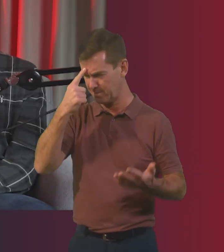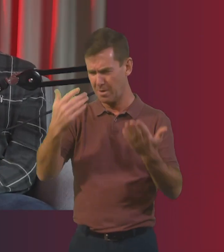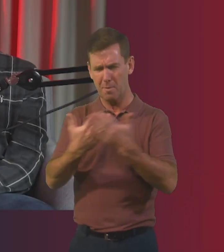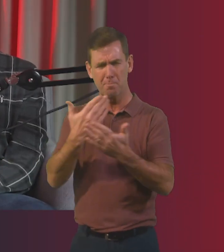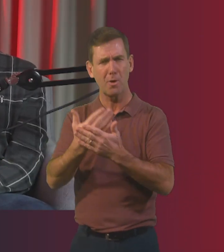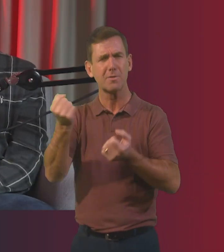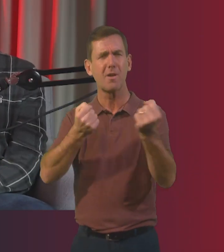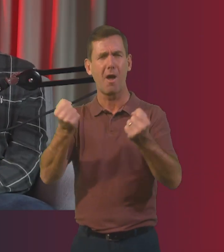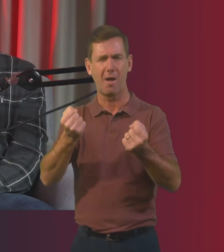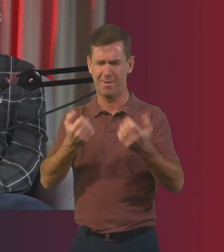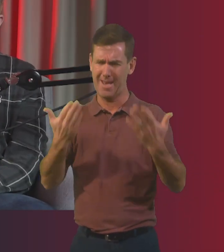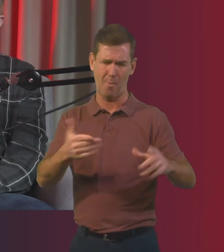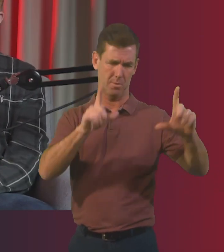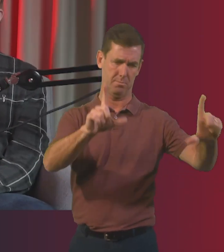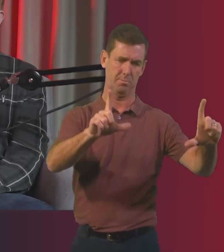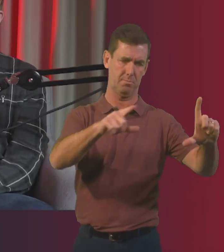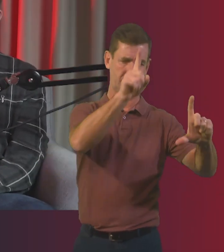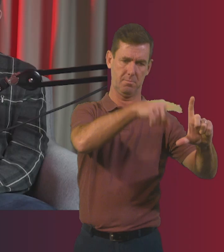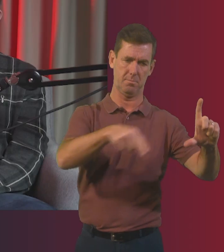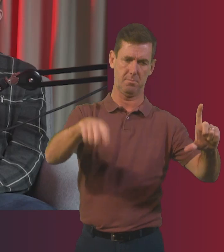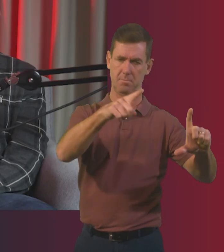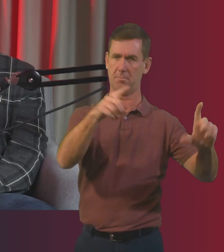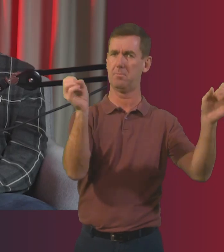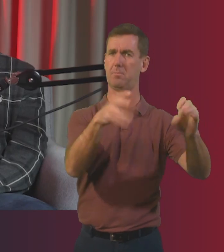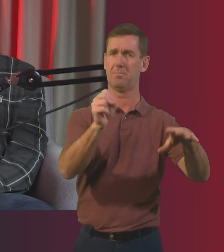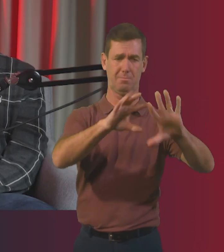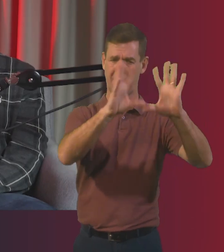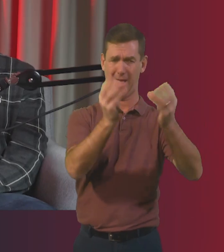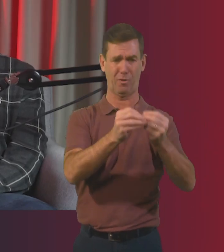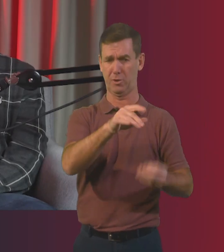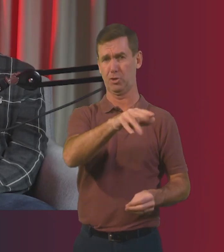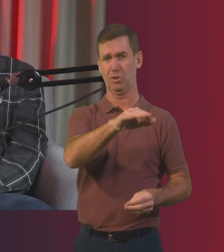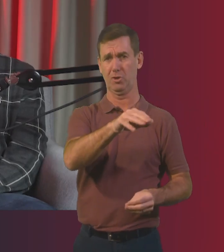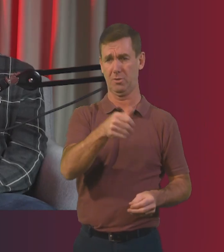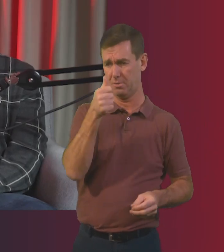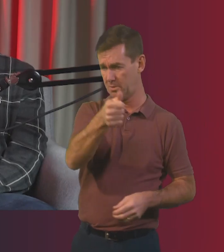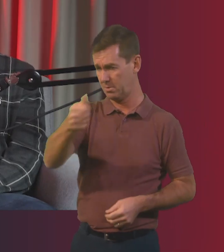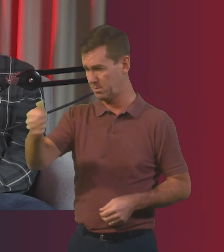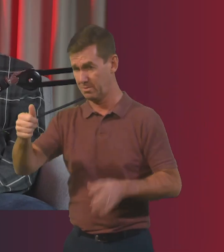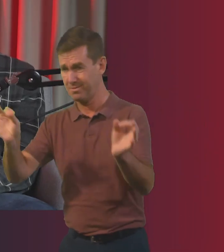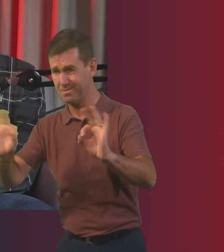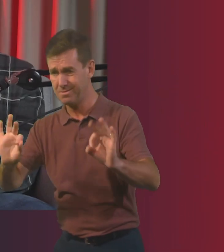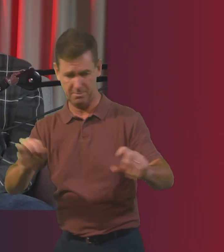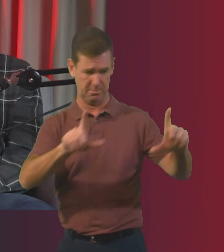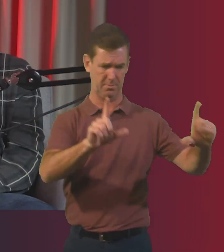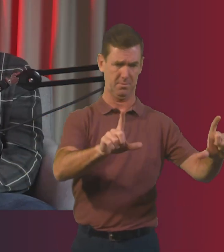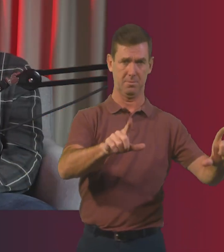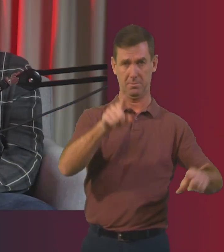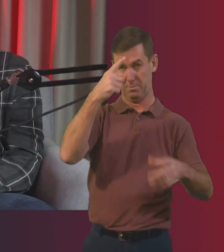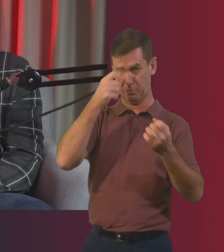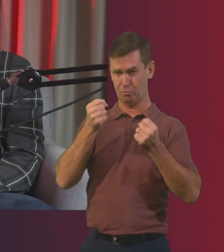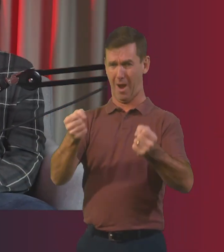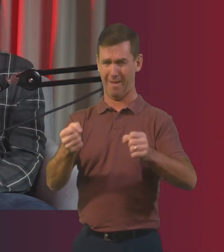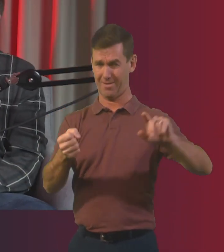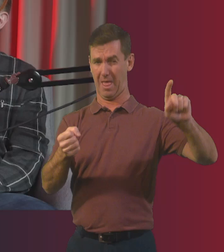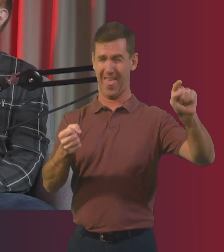in the touchscreen now. They're trying to force more and more stuff into the touchscreen, and it can be really difficult to use, especially when you're driving. So check how all the controls